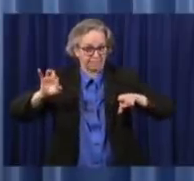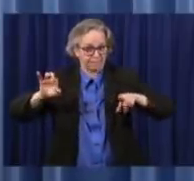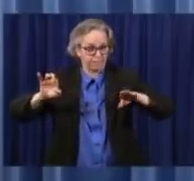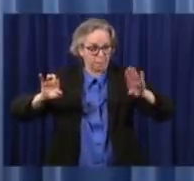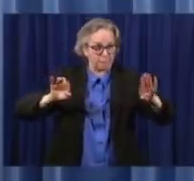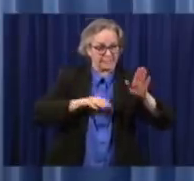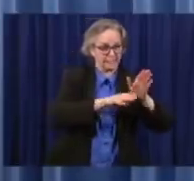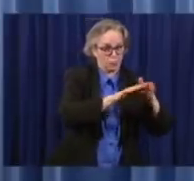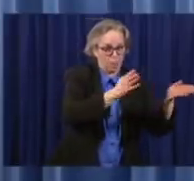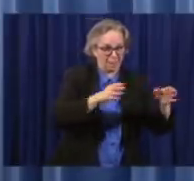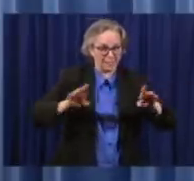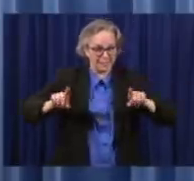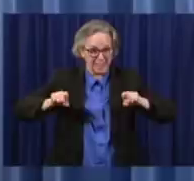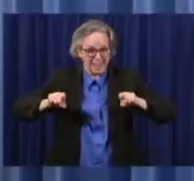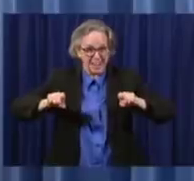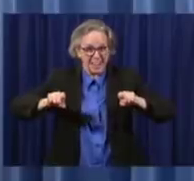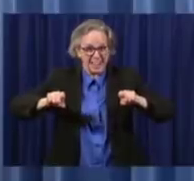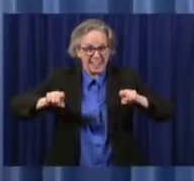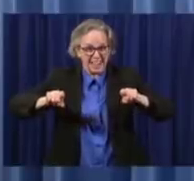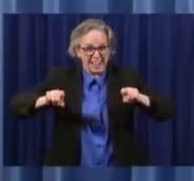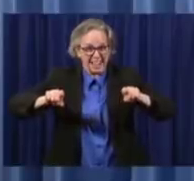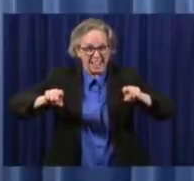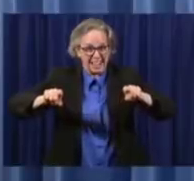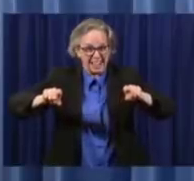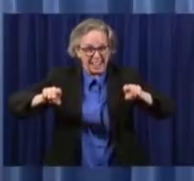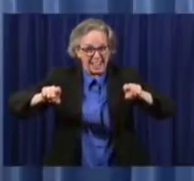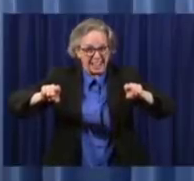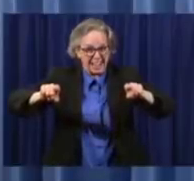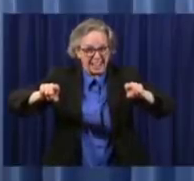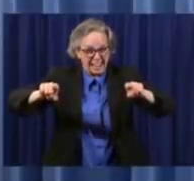continue doing what you have been doing,